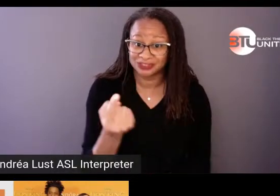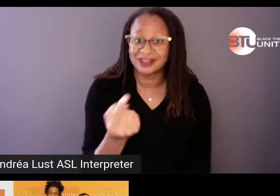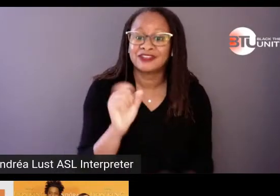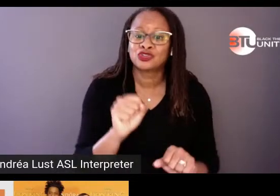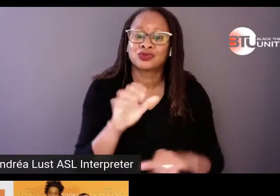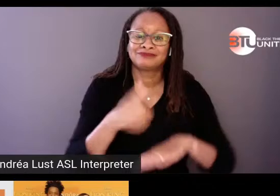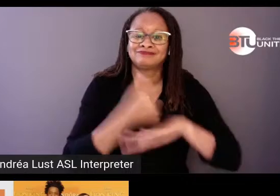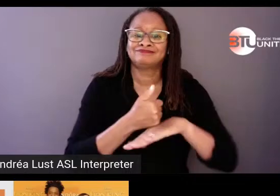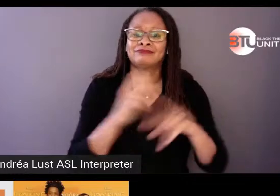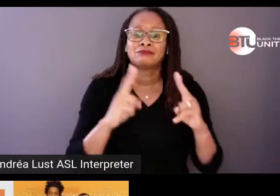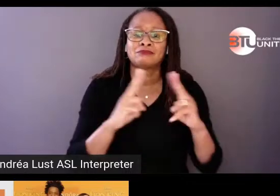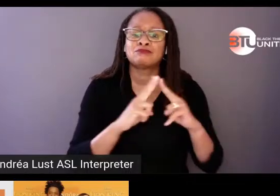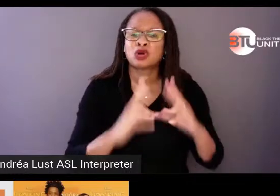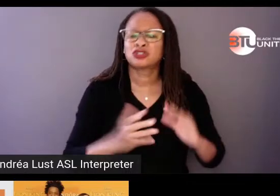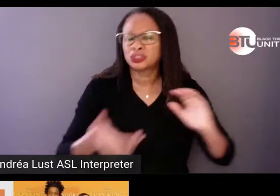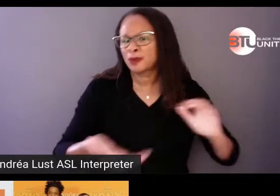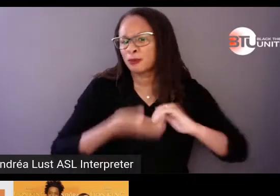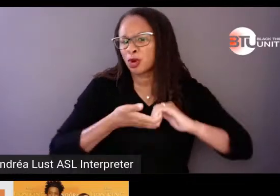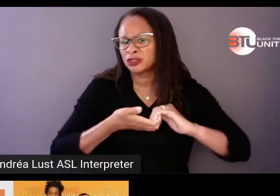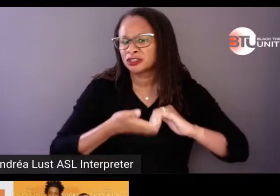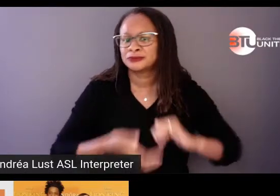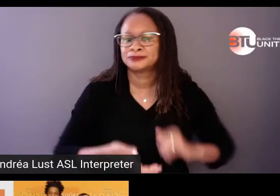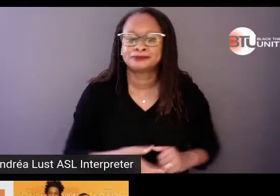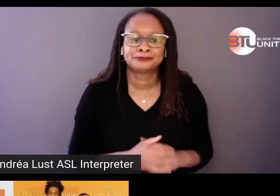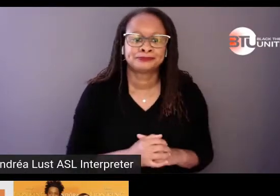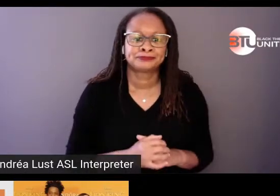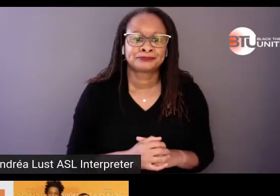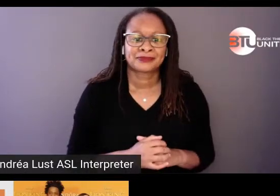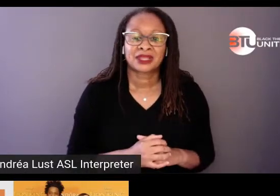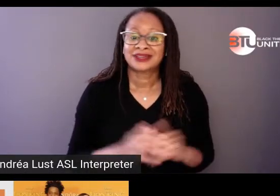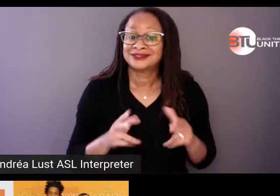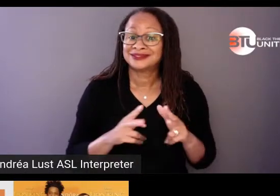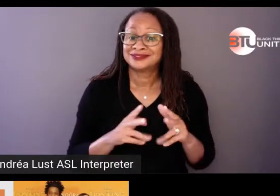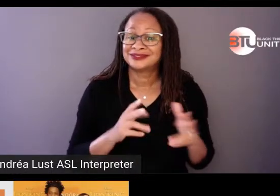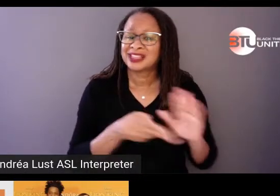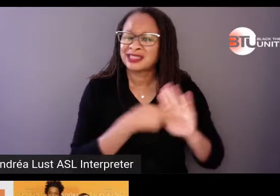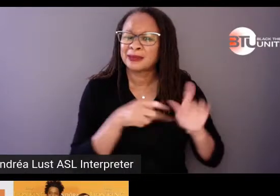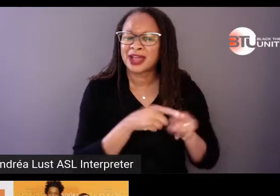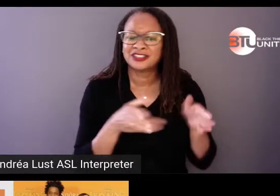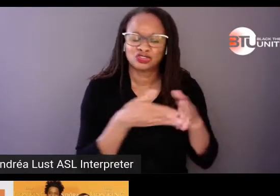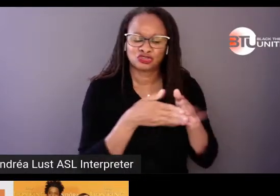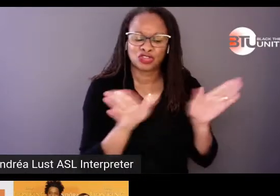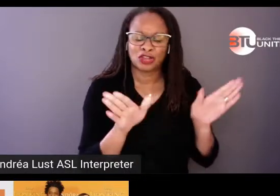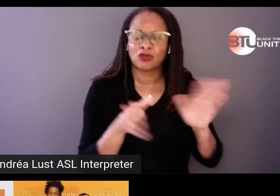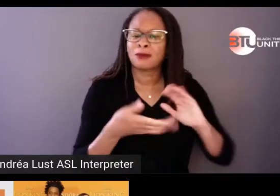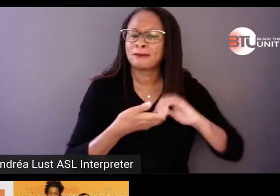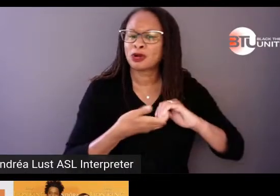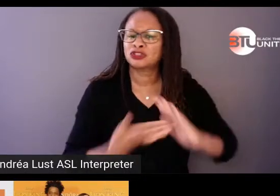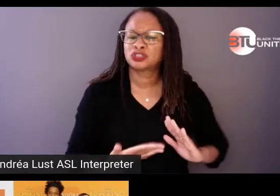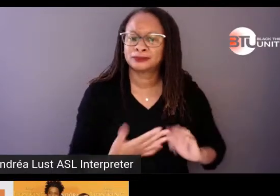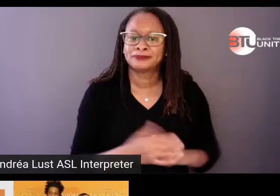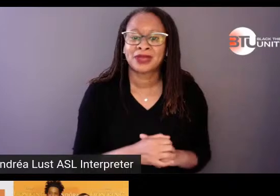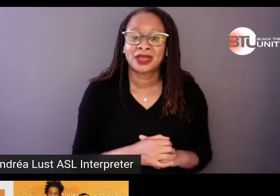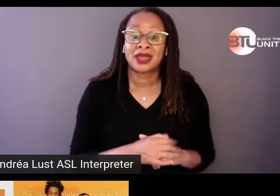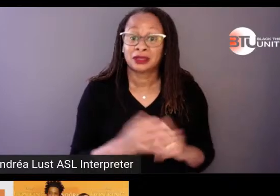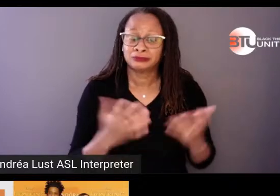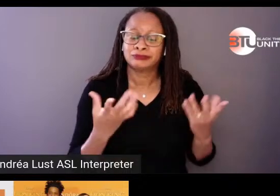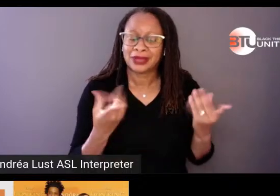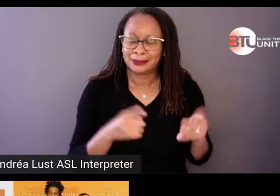partnership. And one form of partnership is a general partnership. But in a general partnership, and you'd have an